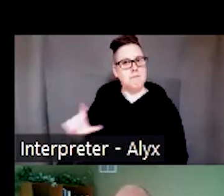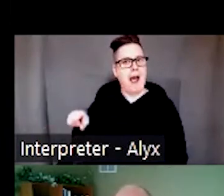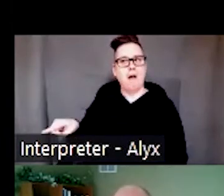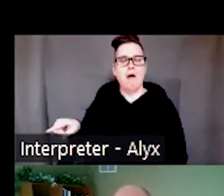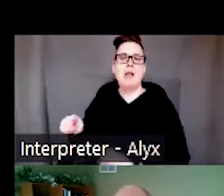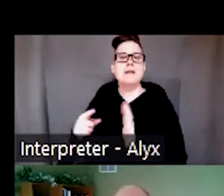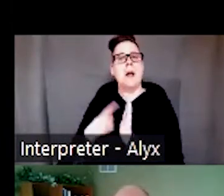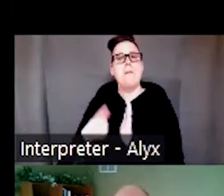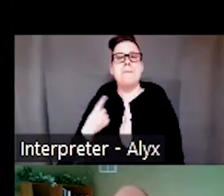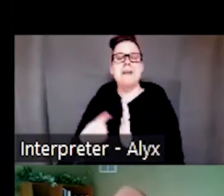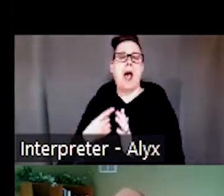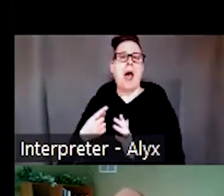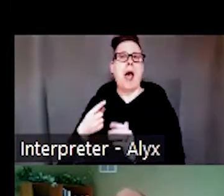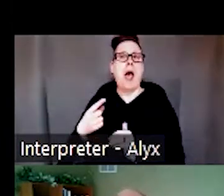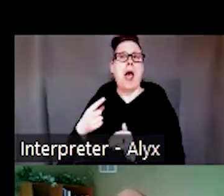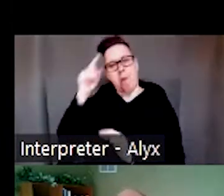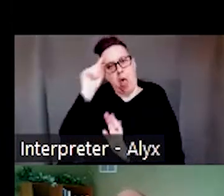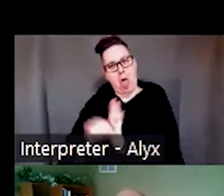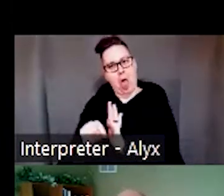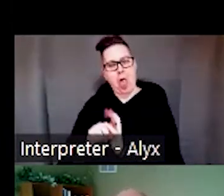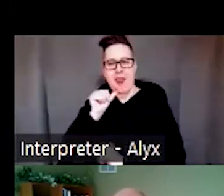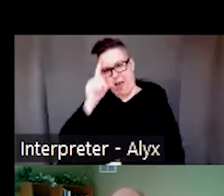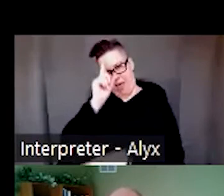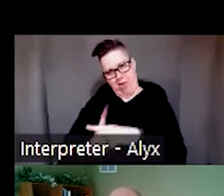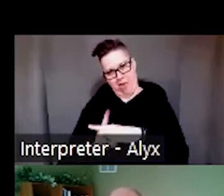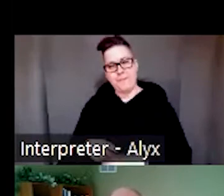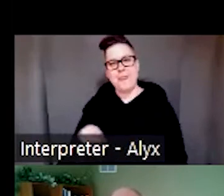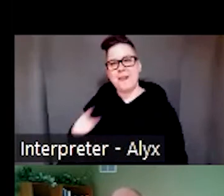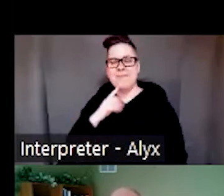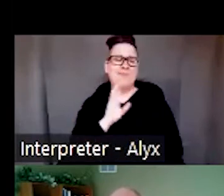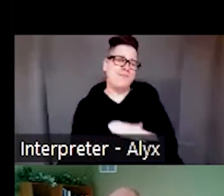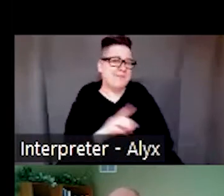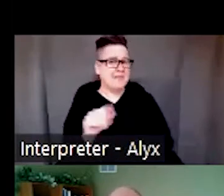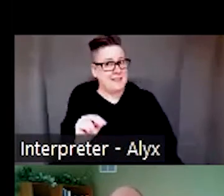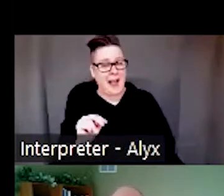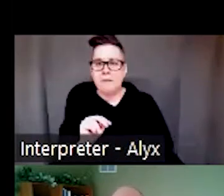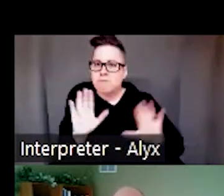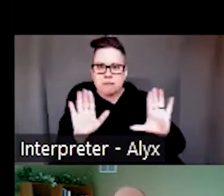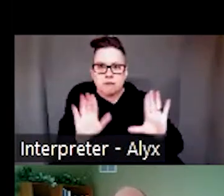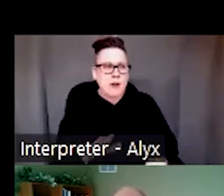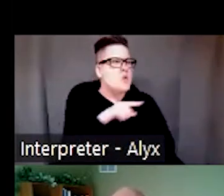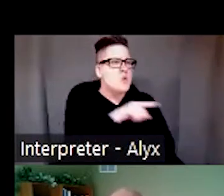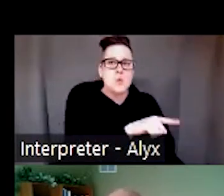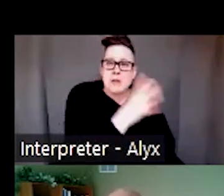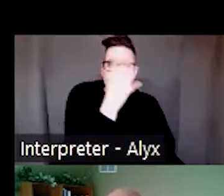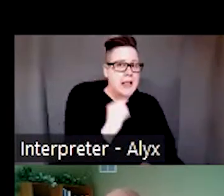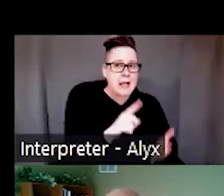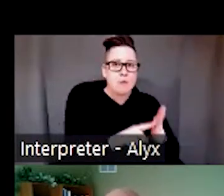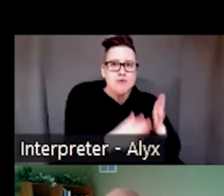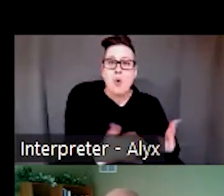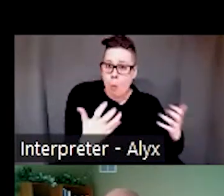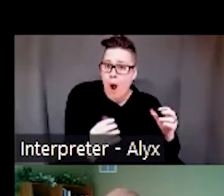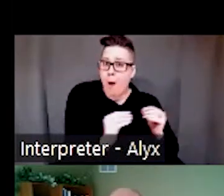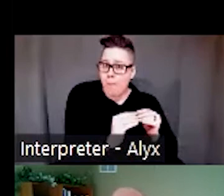the glass as half empty rather than half full. And he said, Dan, it's great. You guys in the sleep field, like, you want more money for